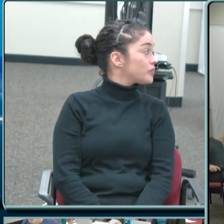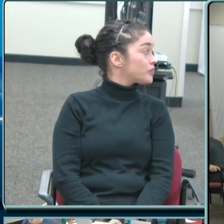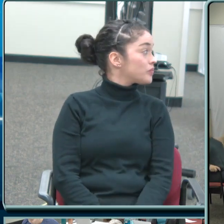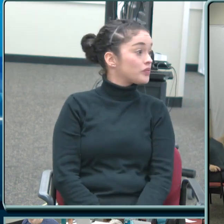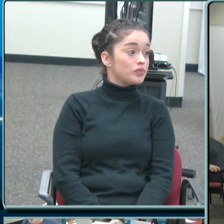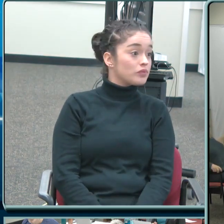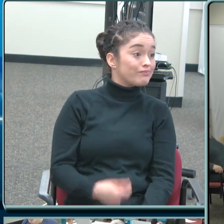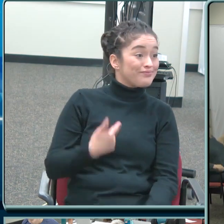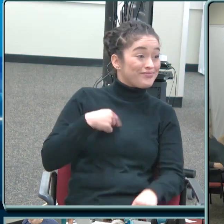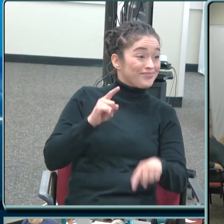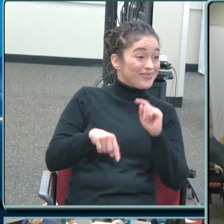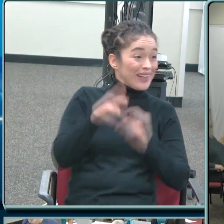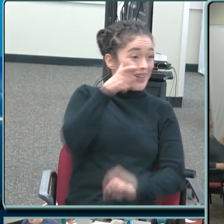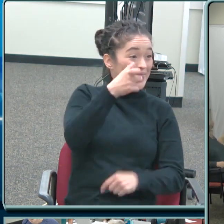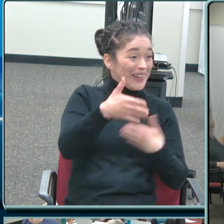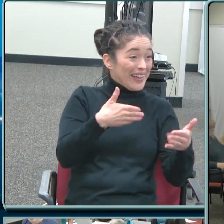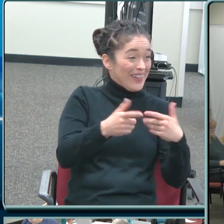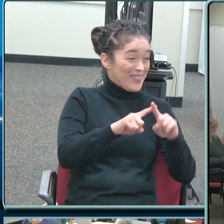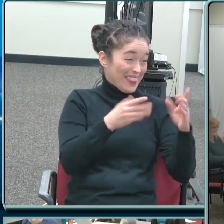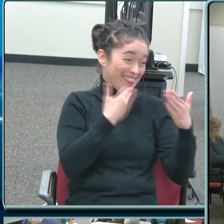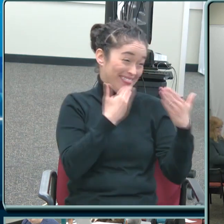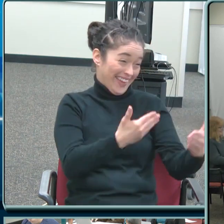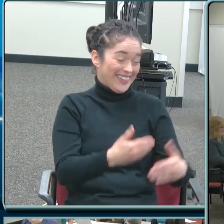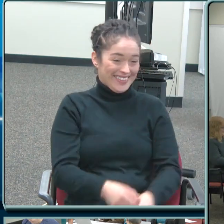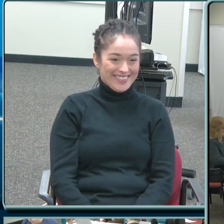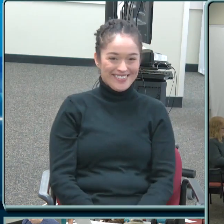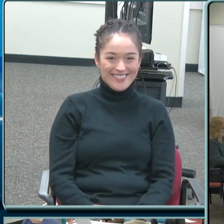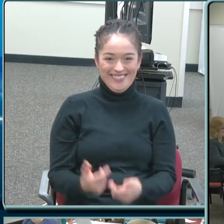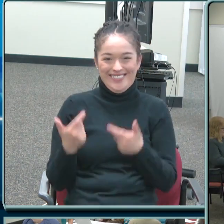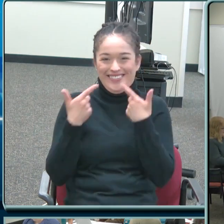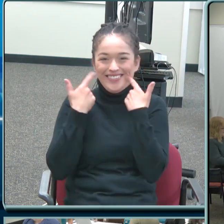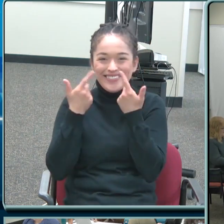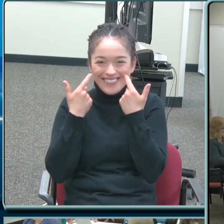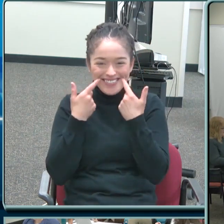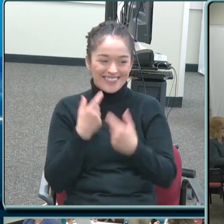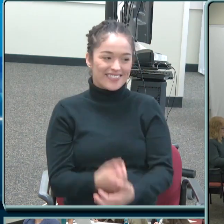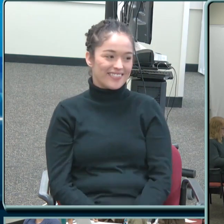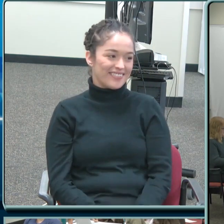don't think we could hear him anyway, but thank you, Dr. Albanese.